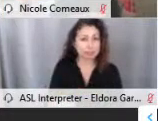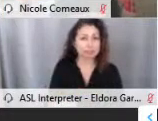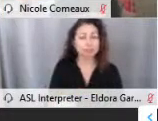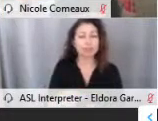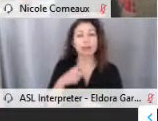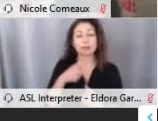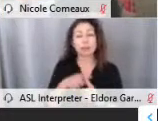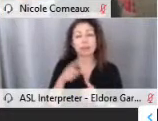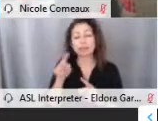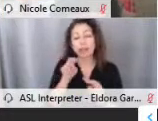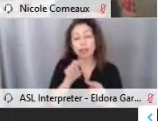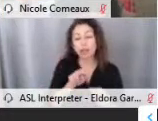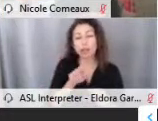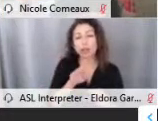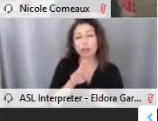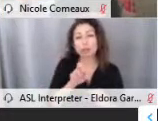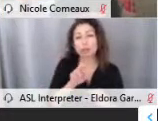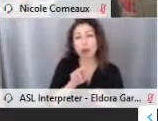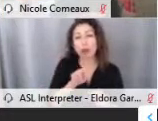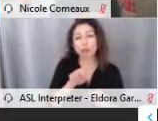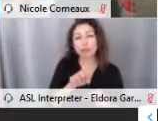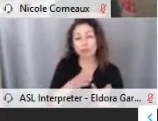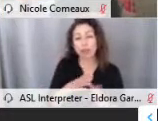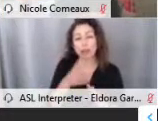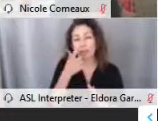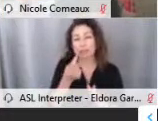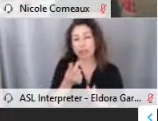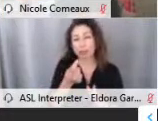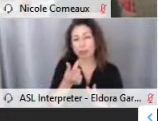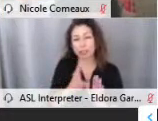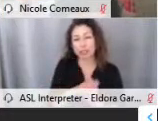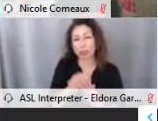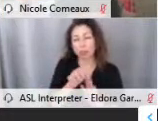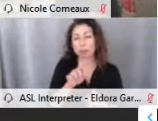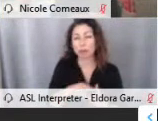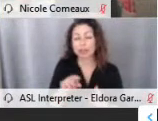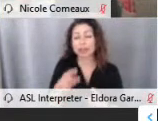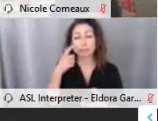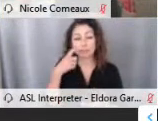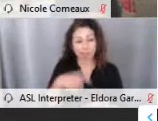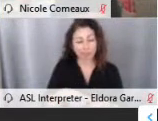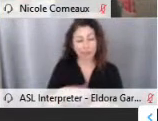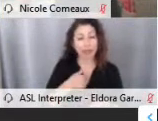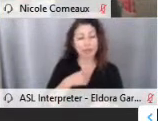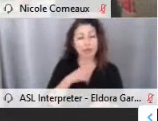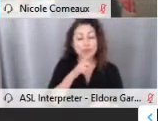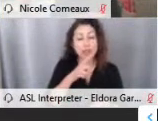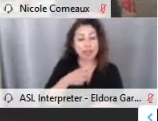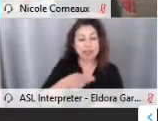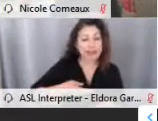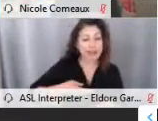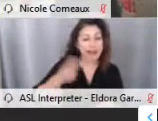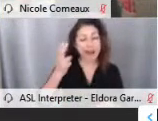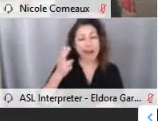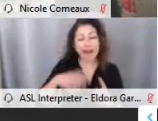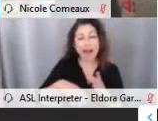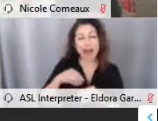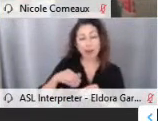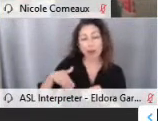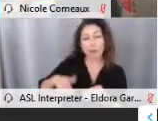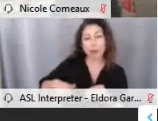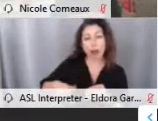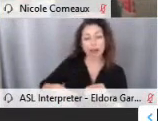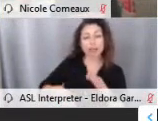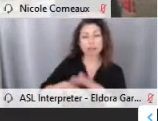also take a look at the bronze plans because those are a little bit cheaper, but they see that they have really high